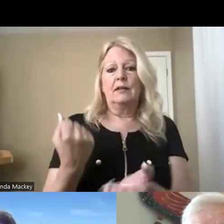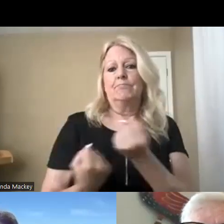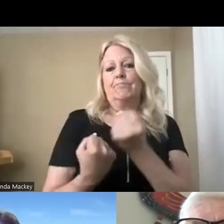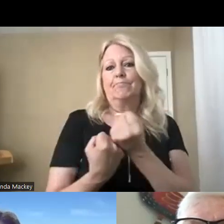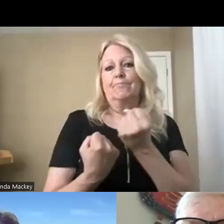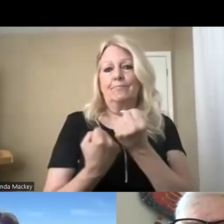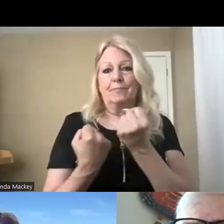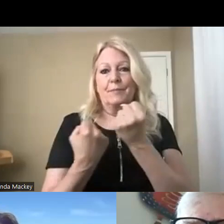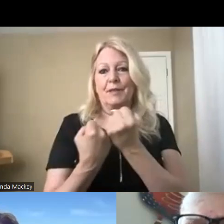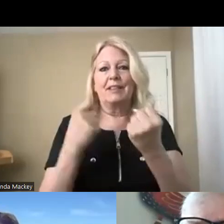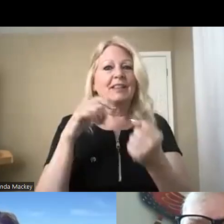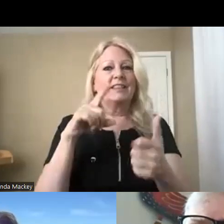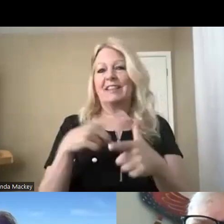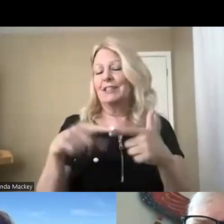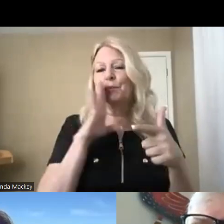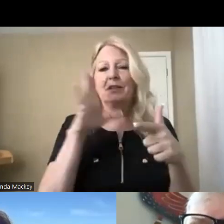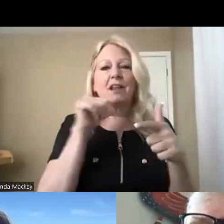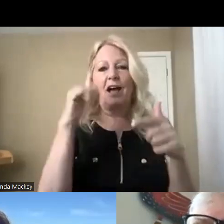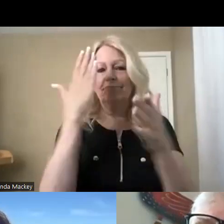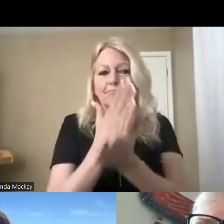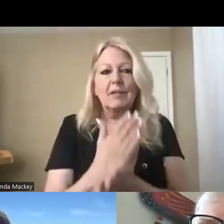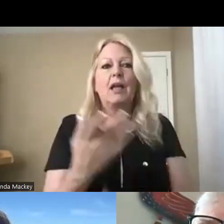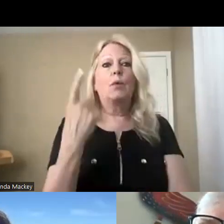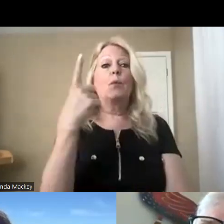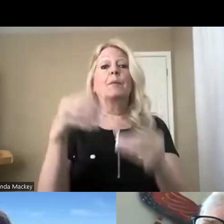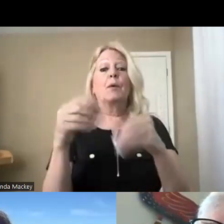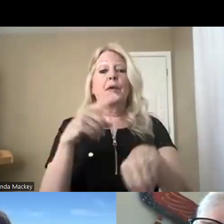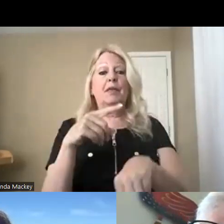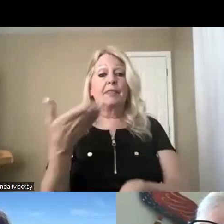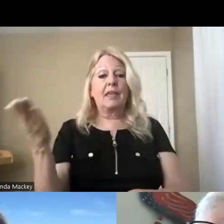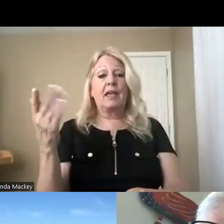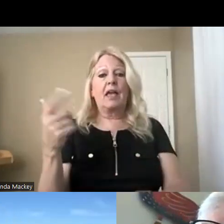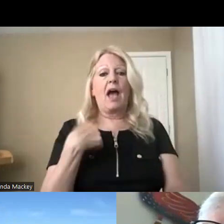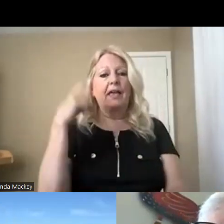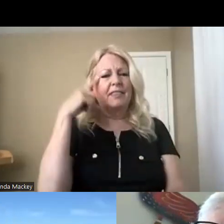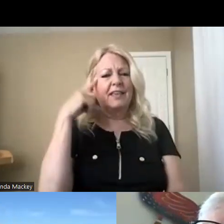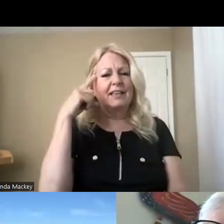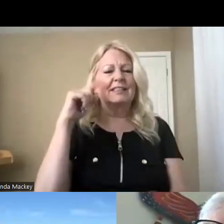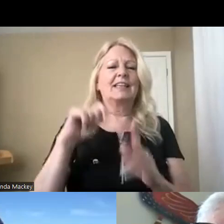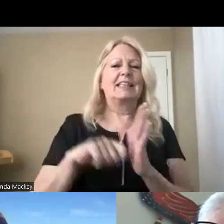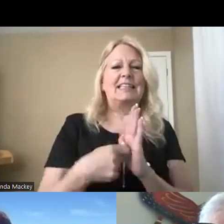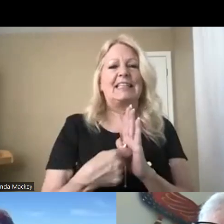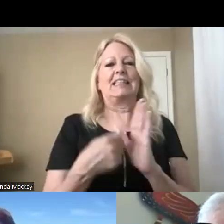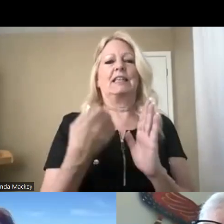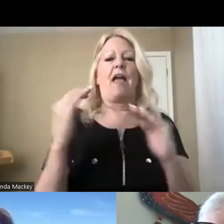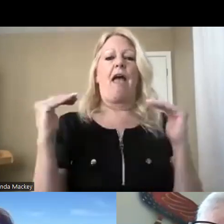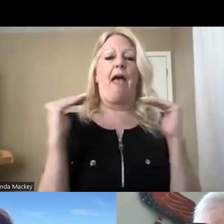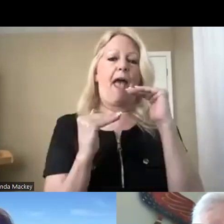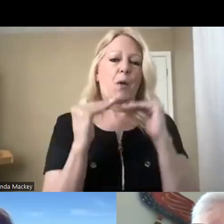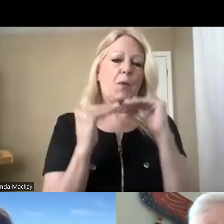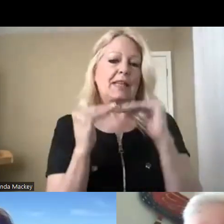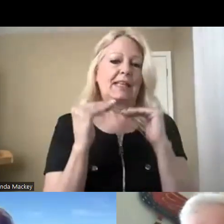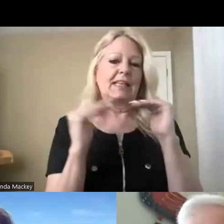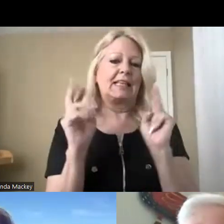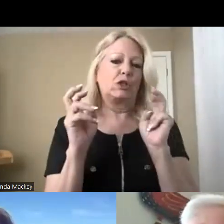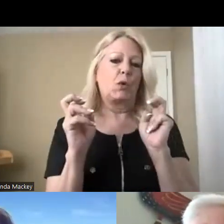dropped. Thank you. Could I just say one more thing, which is I think it's a key equity issue as well for this committee or